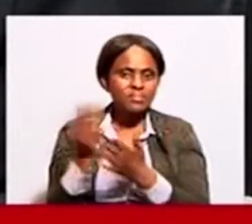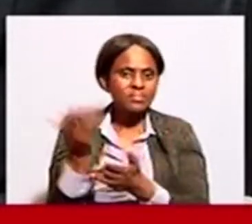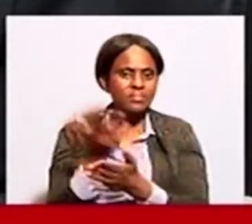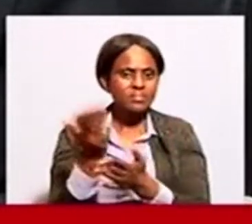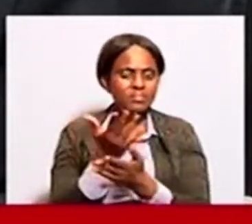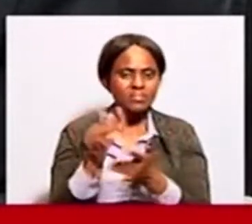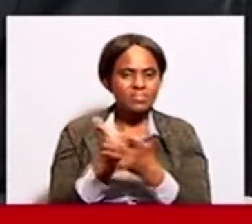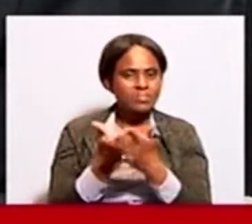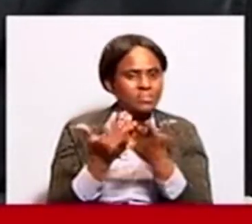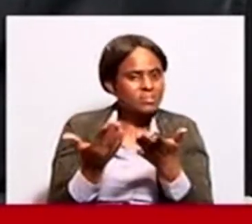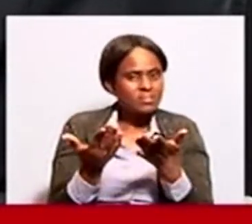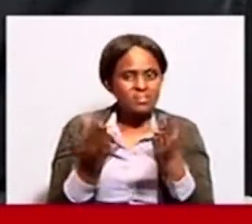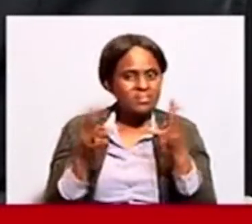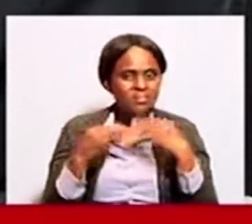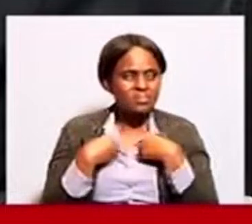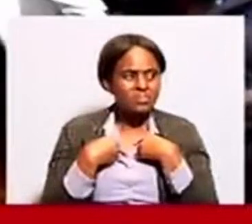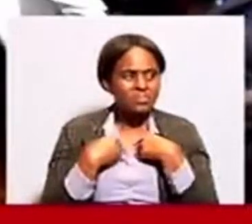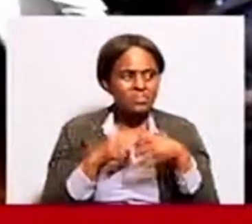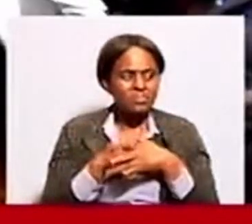we?